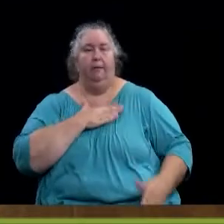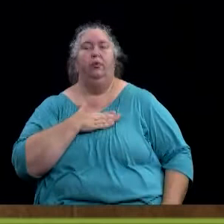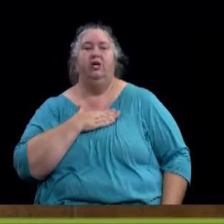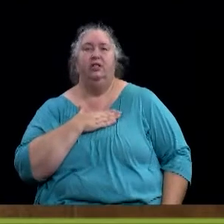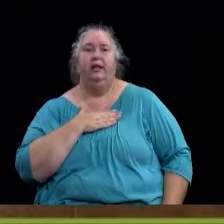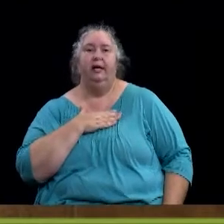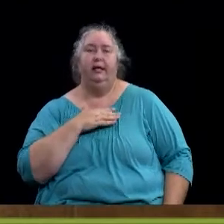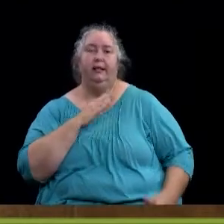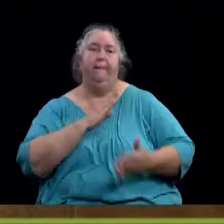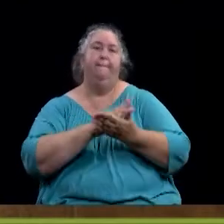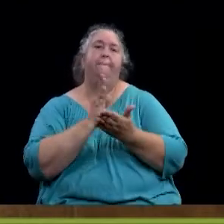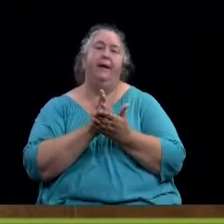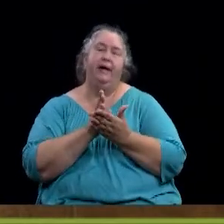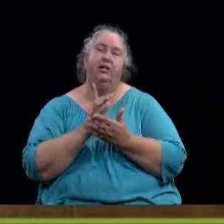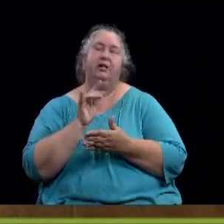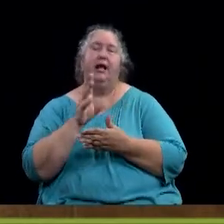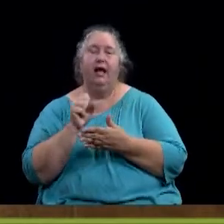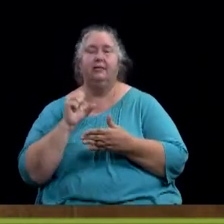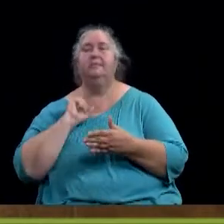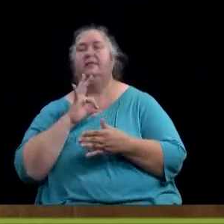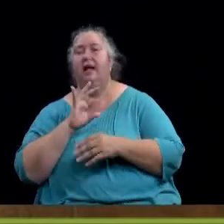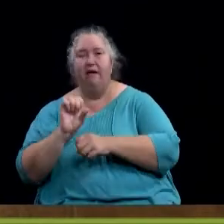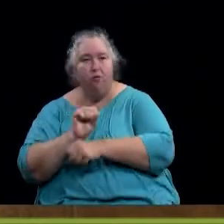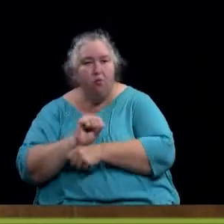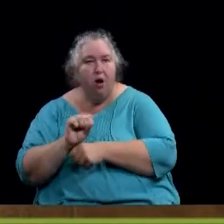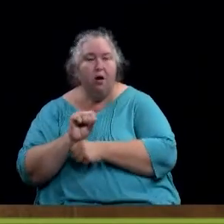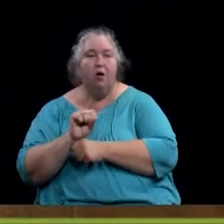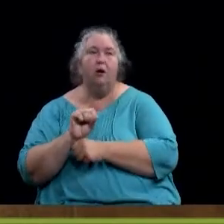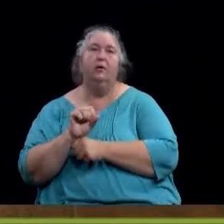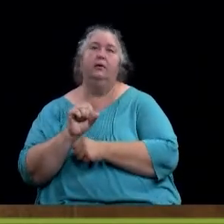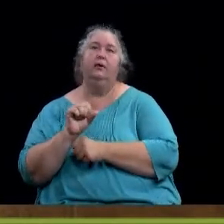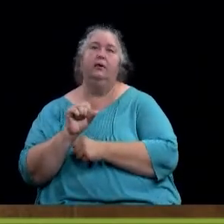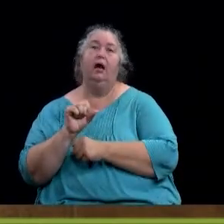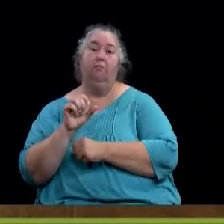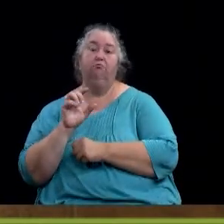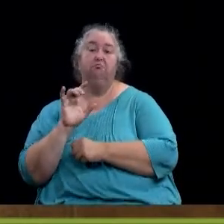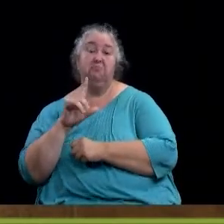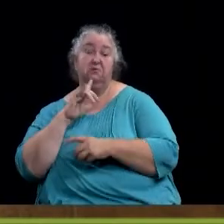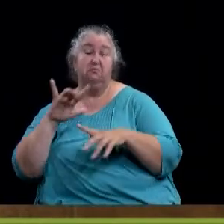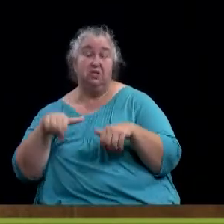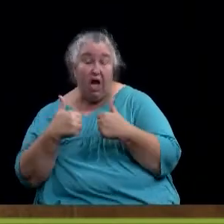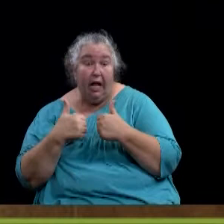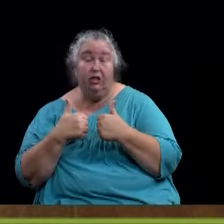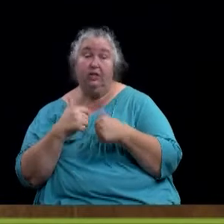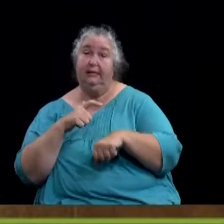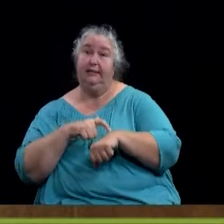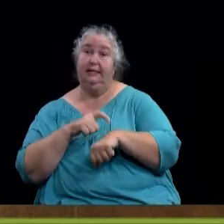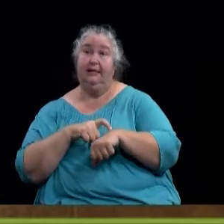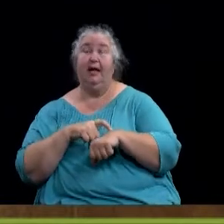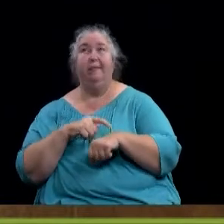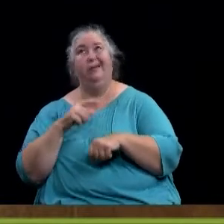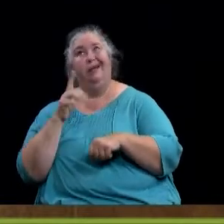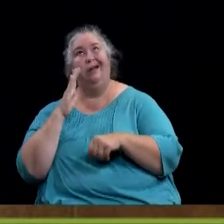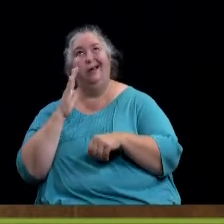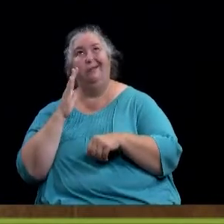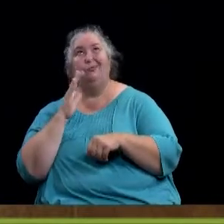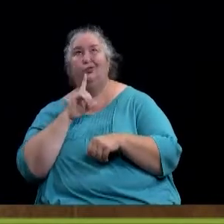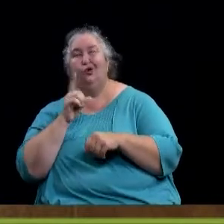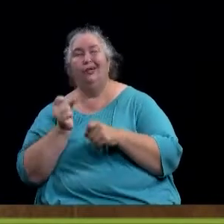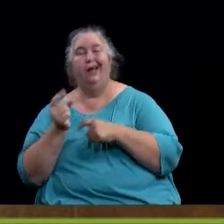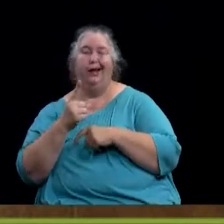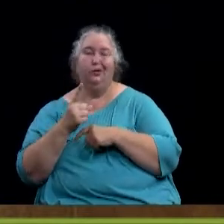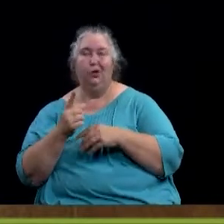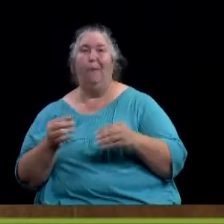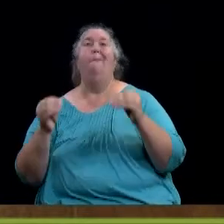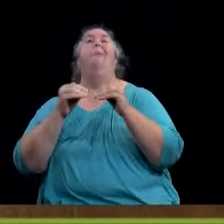that. This is a challenging year. I expect next year to be even more so for you guys. I think this budget reflects